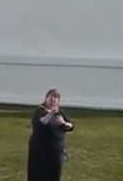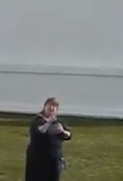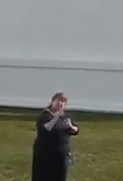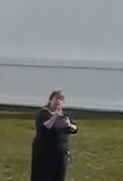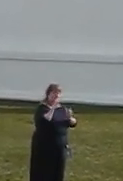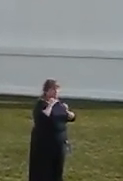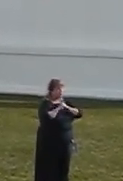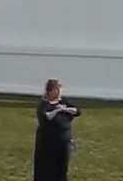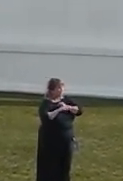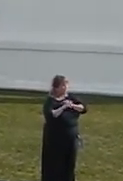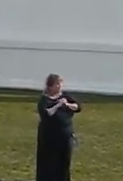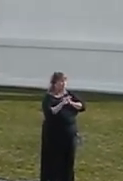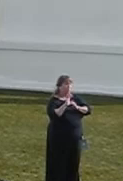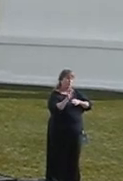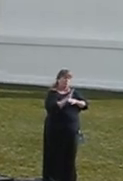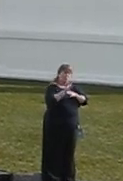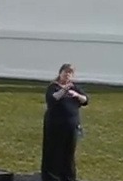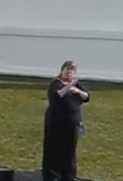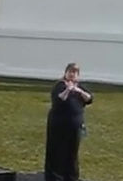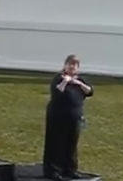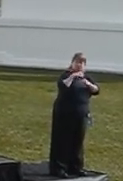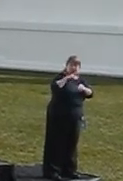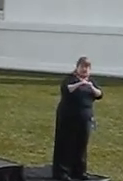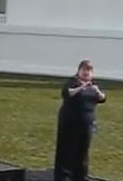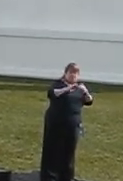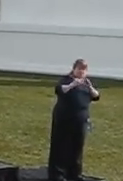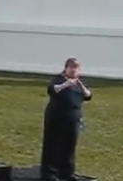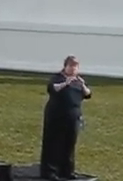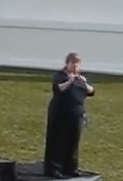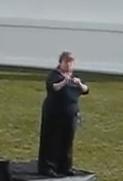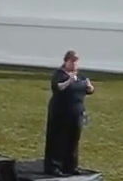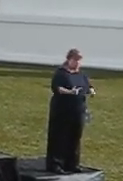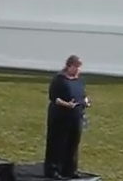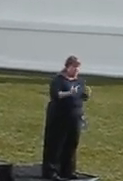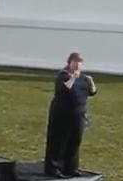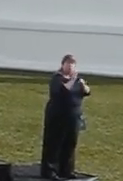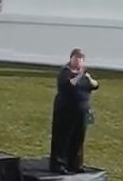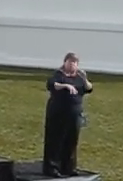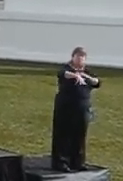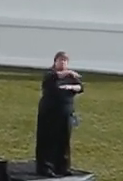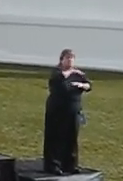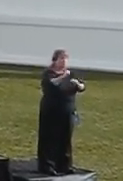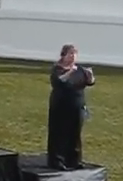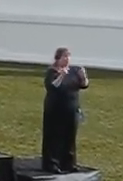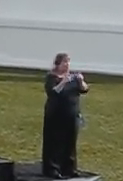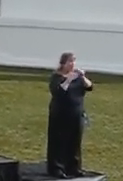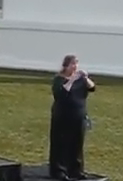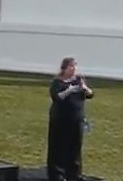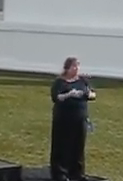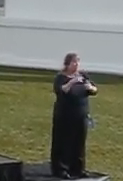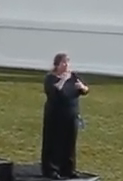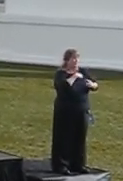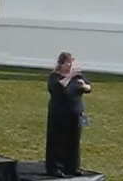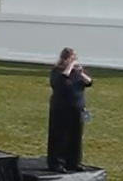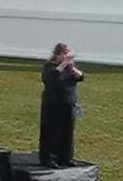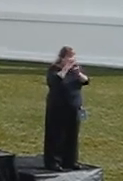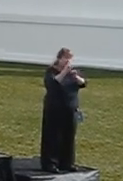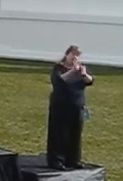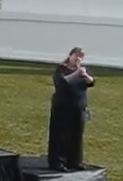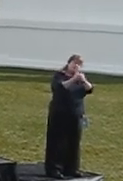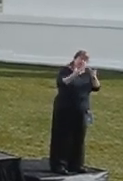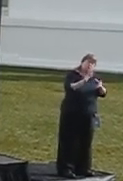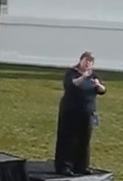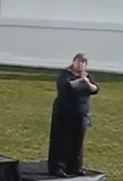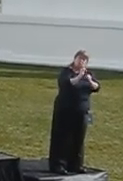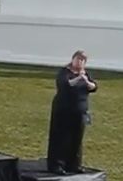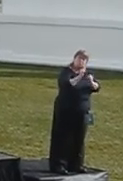corporate responsibility in the communities in which you live and you work. I urge all leaders of the faith communities to expand your selfless